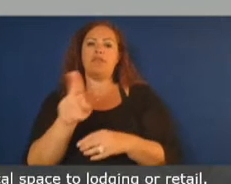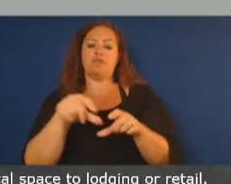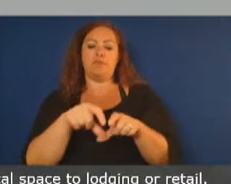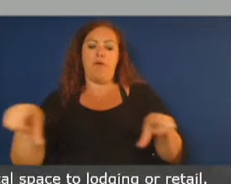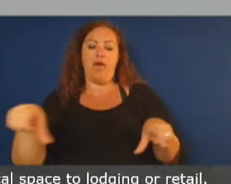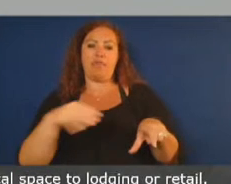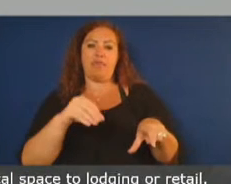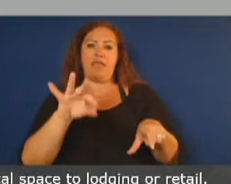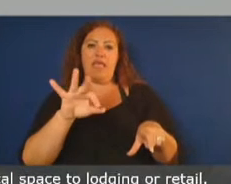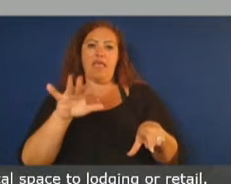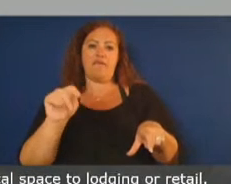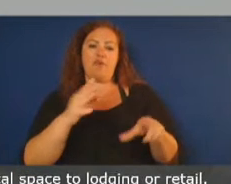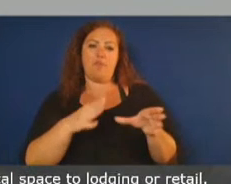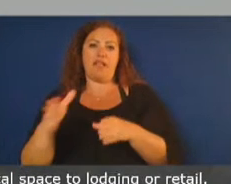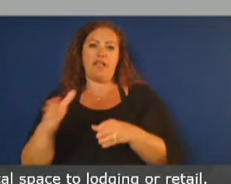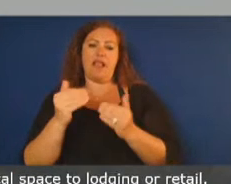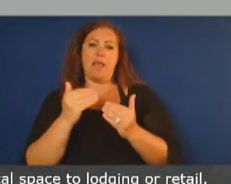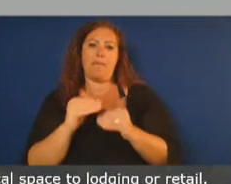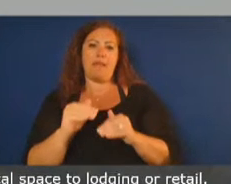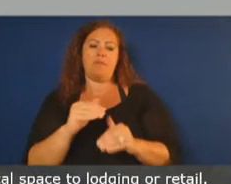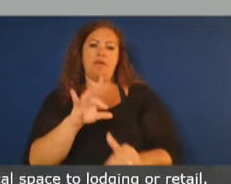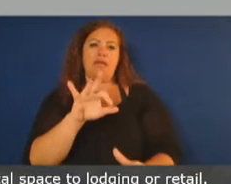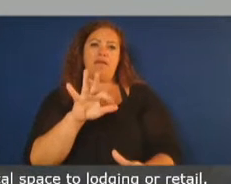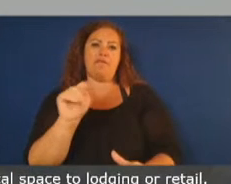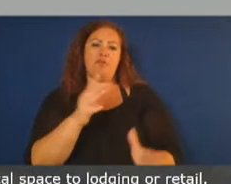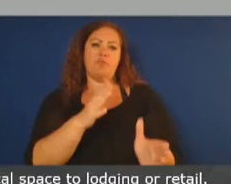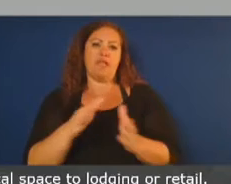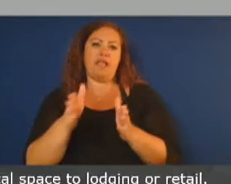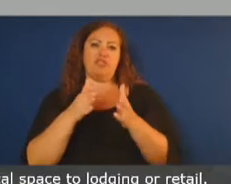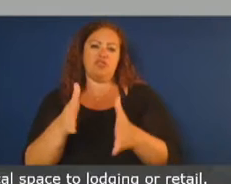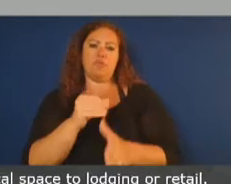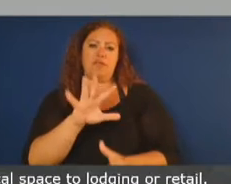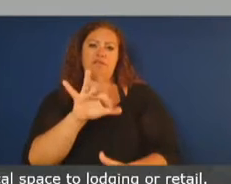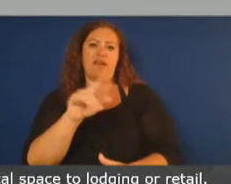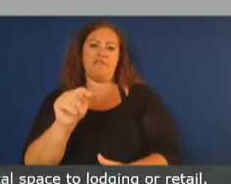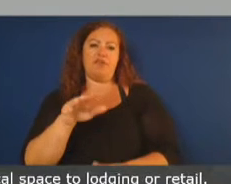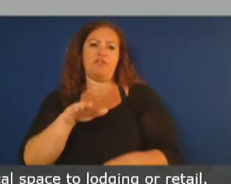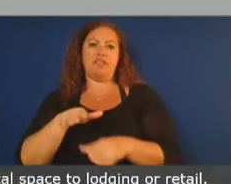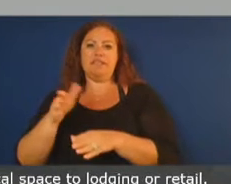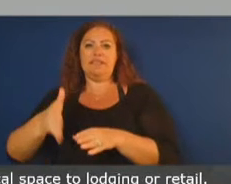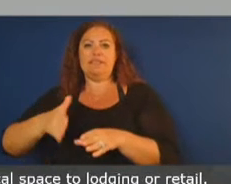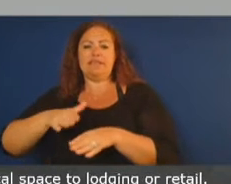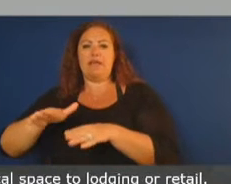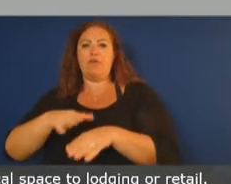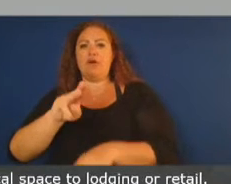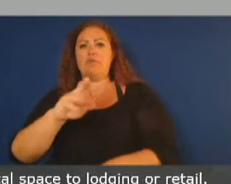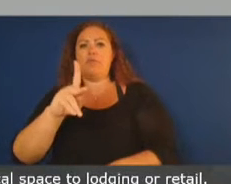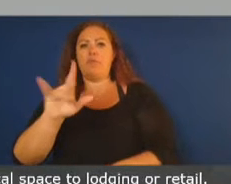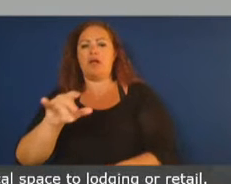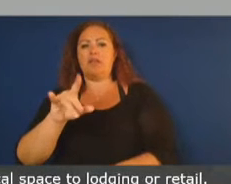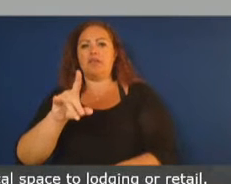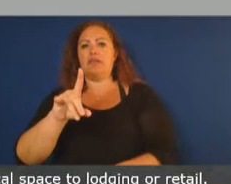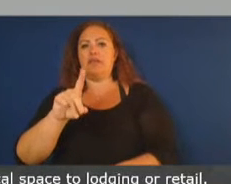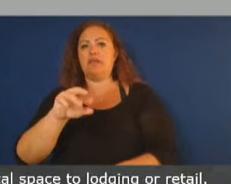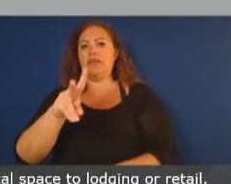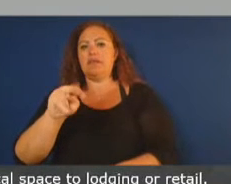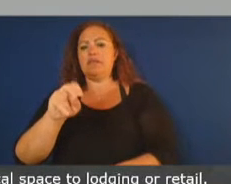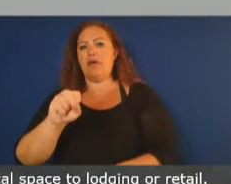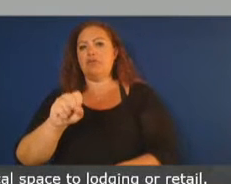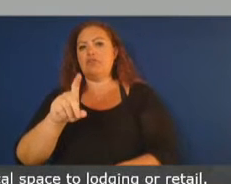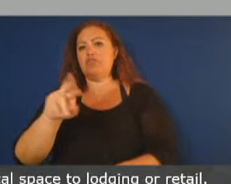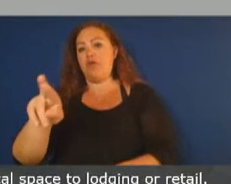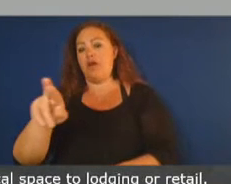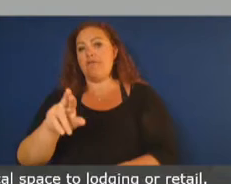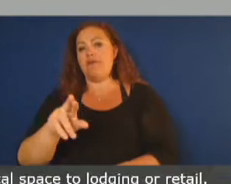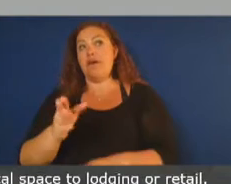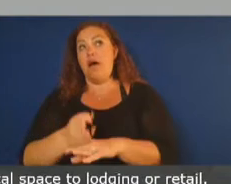Road Frontage and then a minimum of 8ft planning strip and 5ft sidewalks along barklay Downs Drive uh upgrades to ramps and